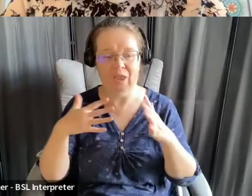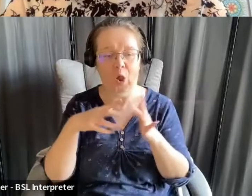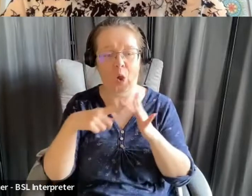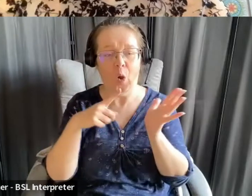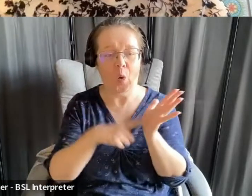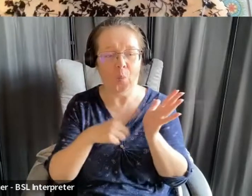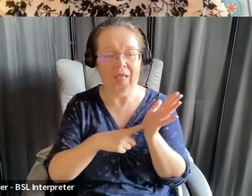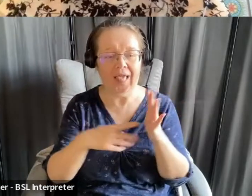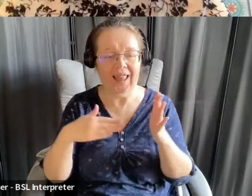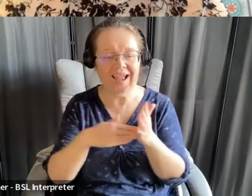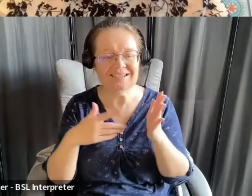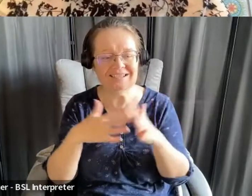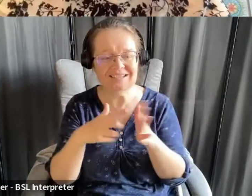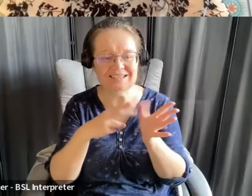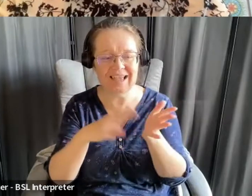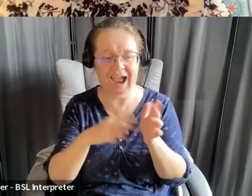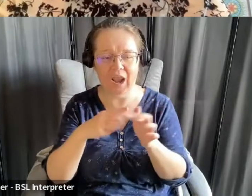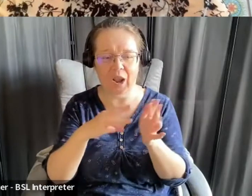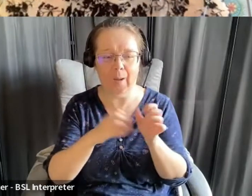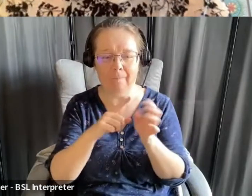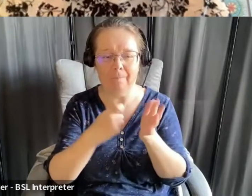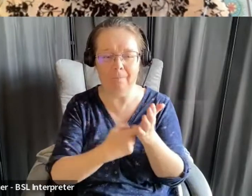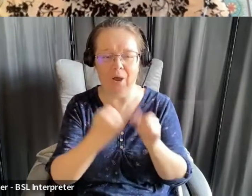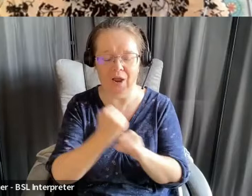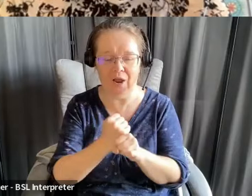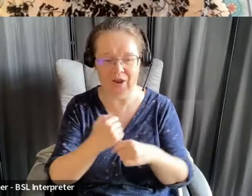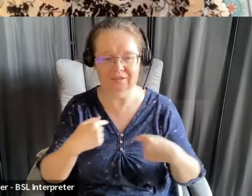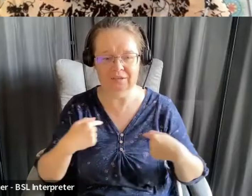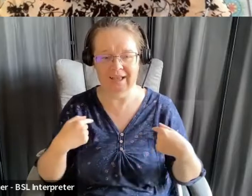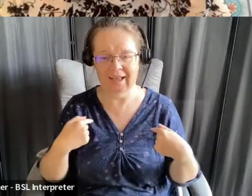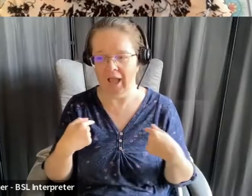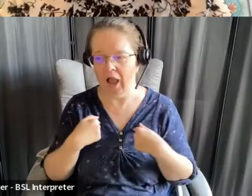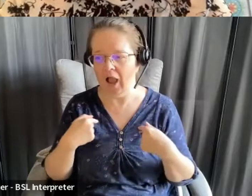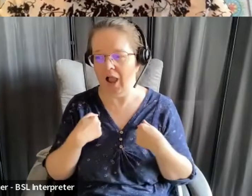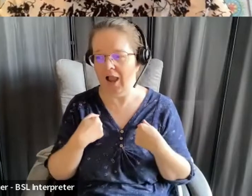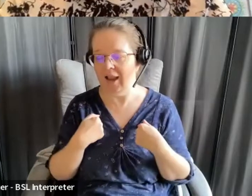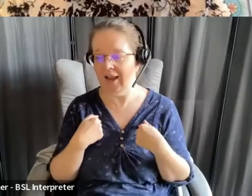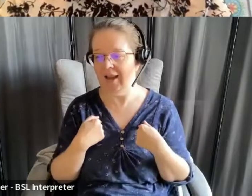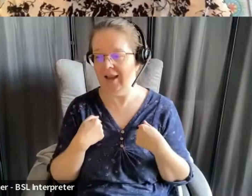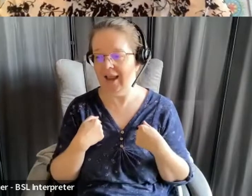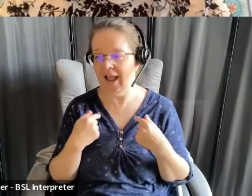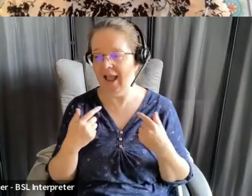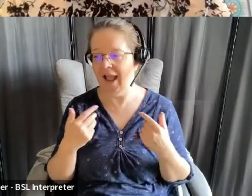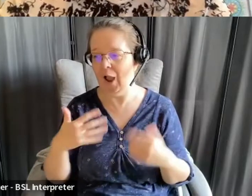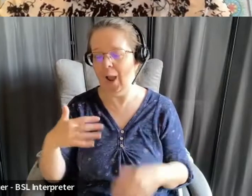Zwanenberg. I'm a Brightonian for my sins.